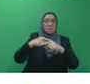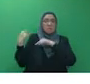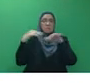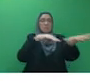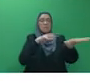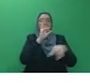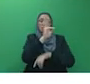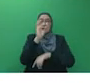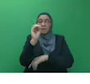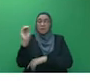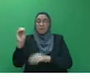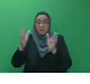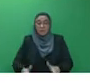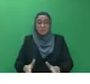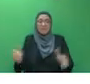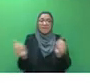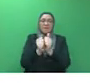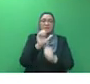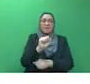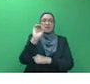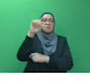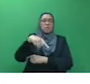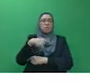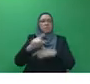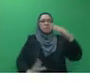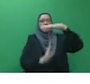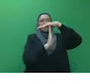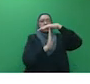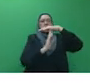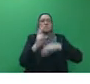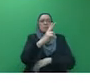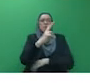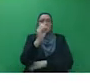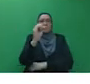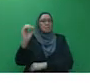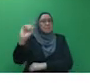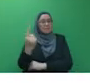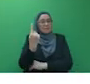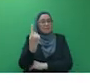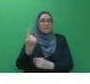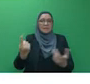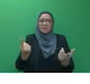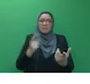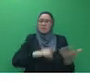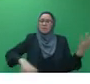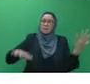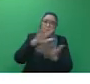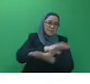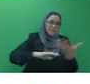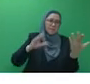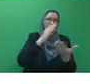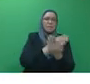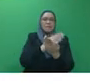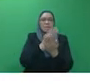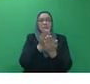hotel or a ballroom that could fit 600 people with the SOPs in place they can put 200 max and so that